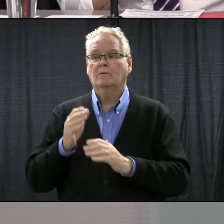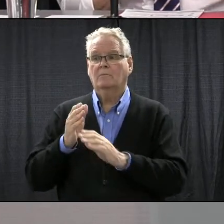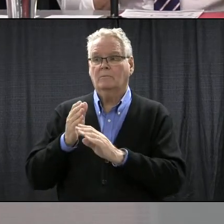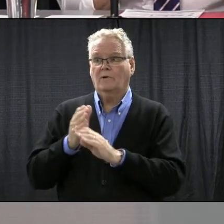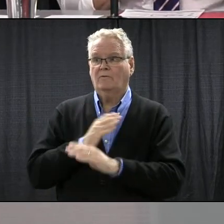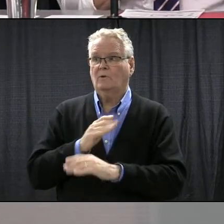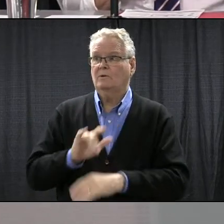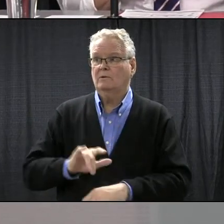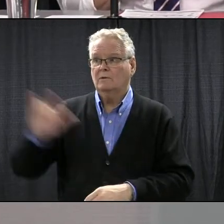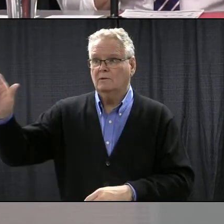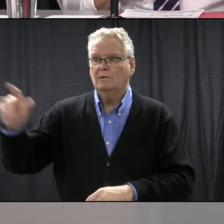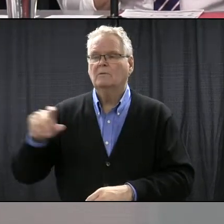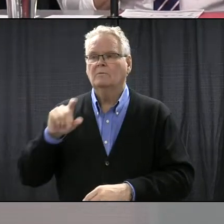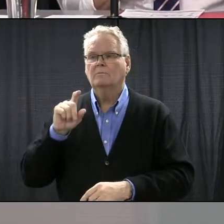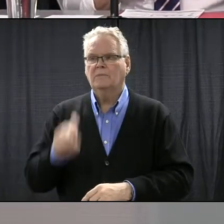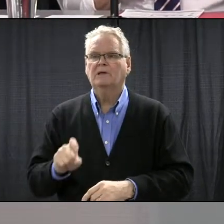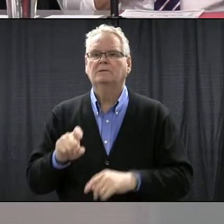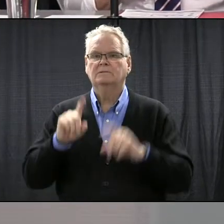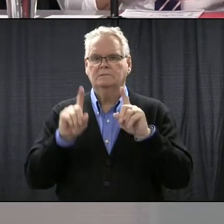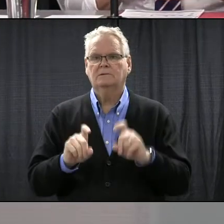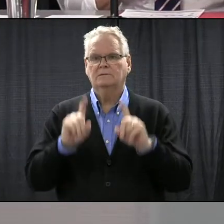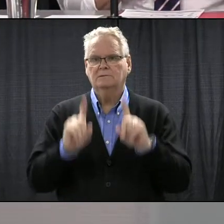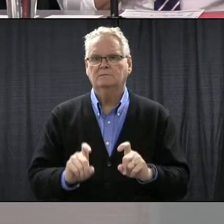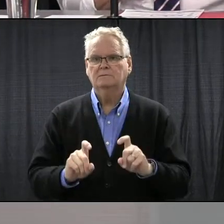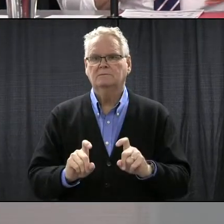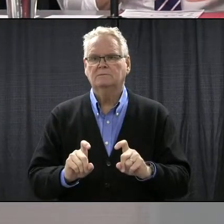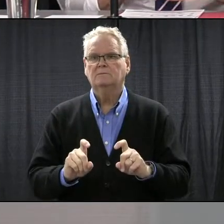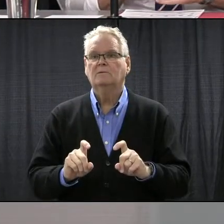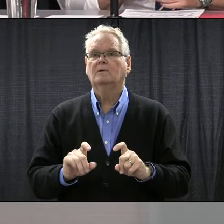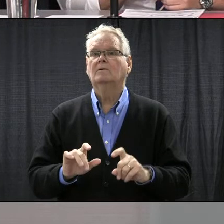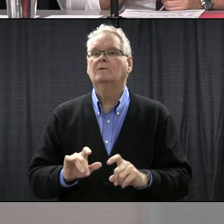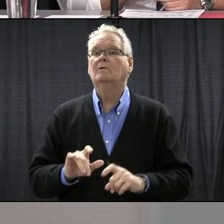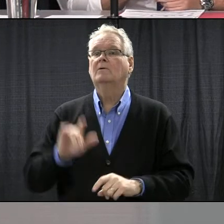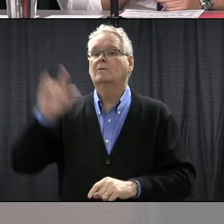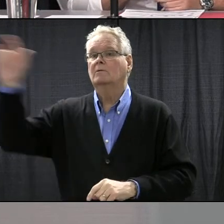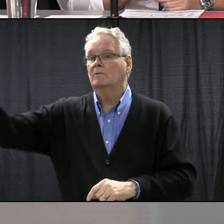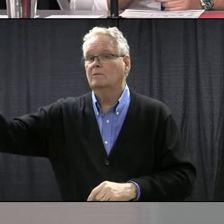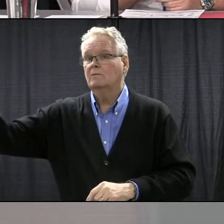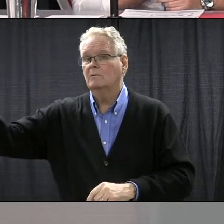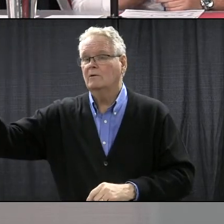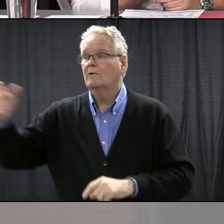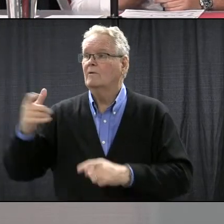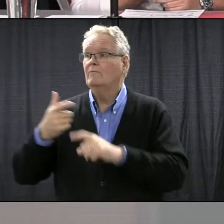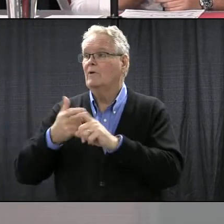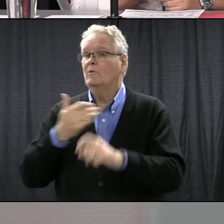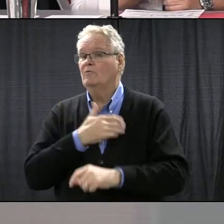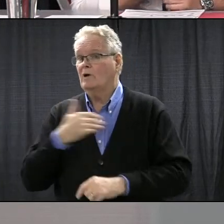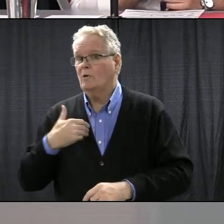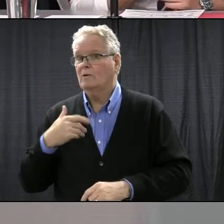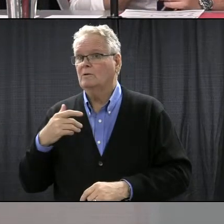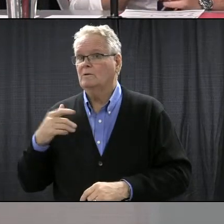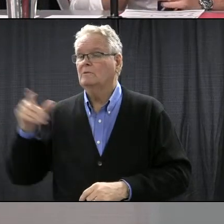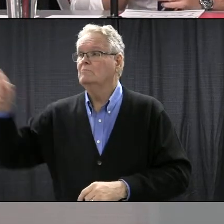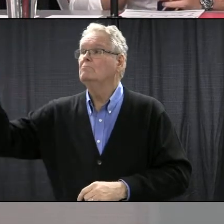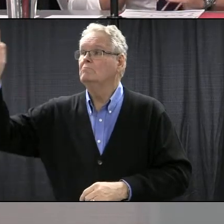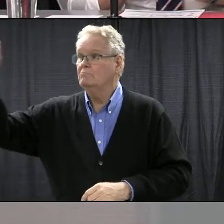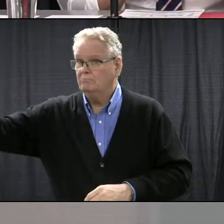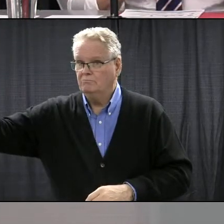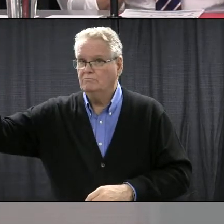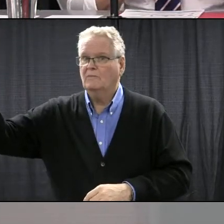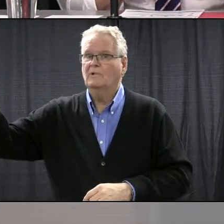vaccinated, so you don't have to get it on arrival. So as long as it's valid within 72 hours of